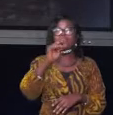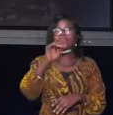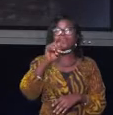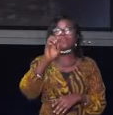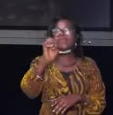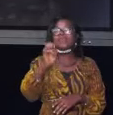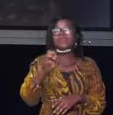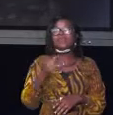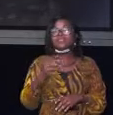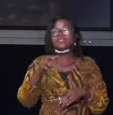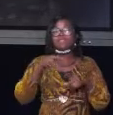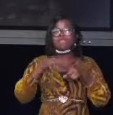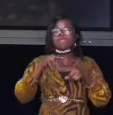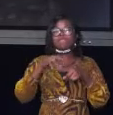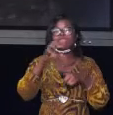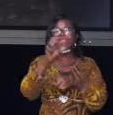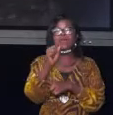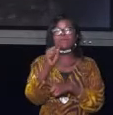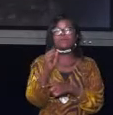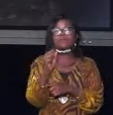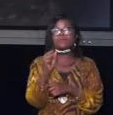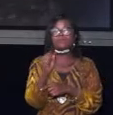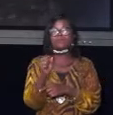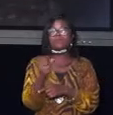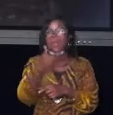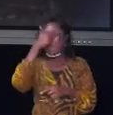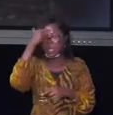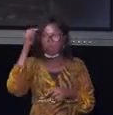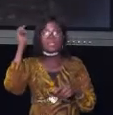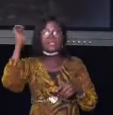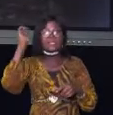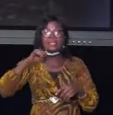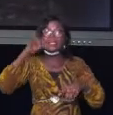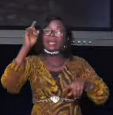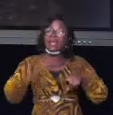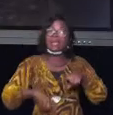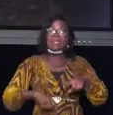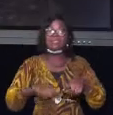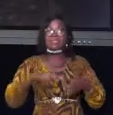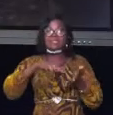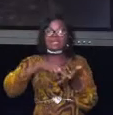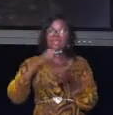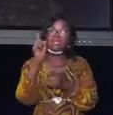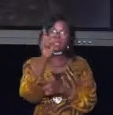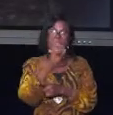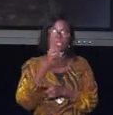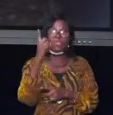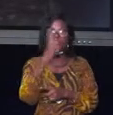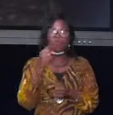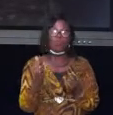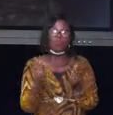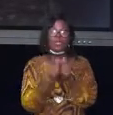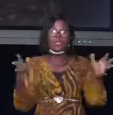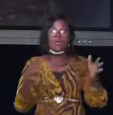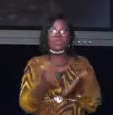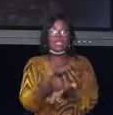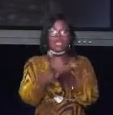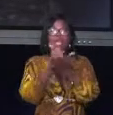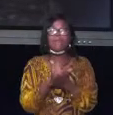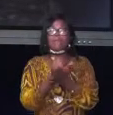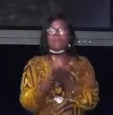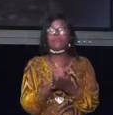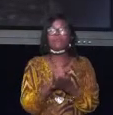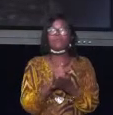verbs. They are referred to as the infinite verbs because they cannot stand alone without the auxiliary